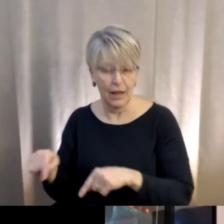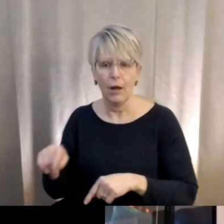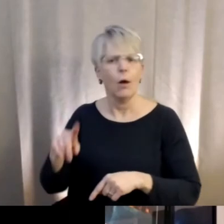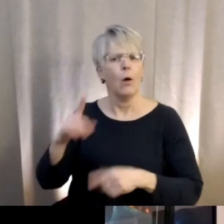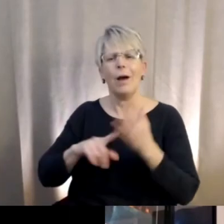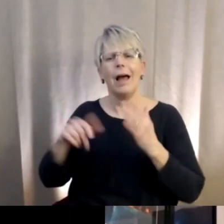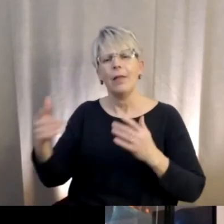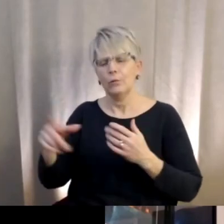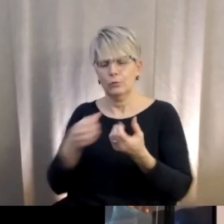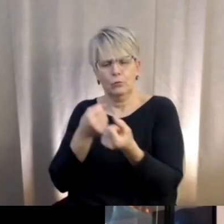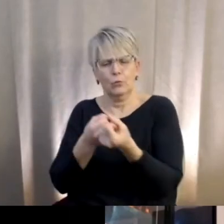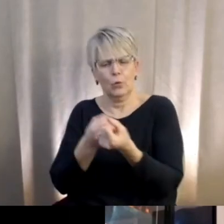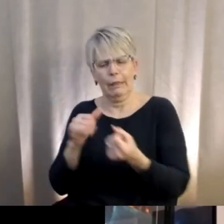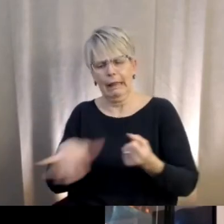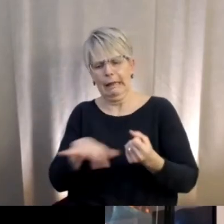are more,